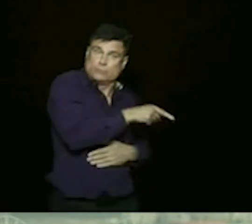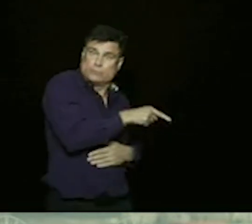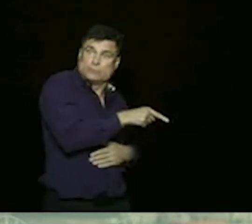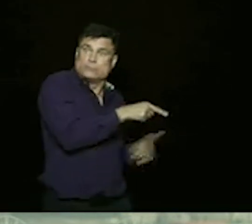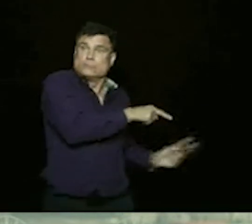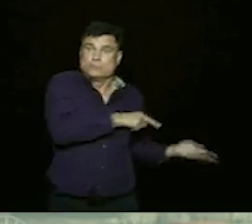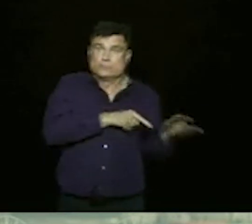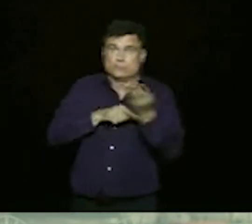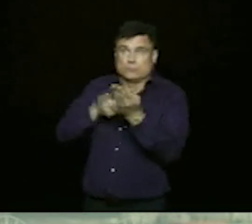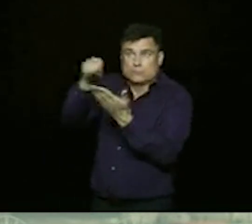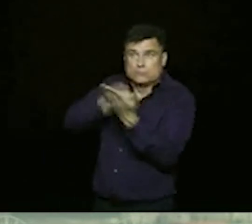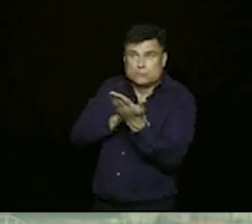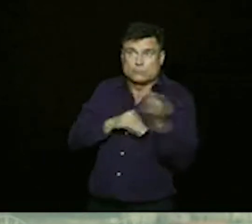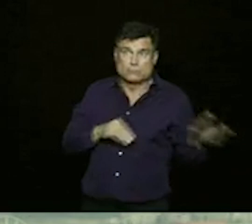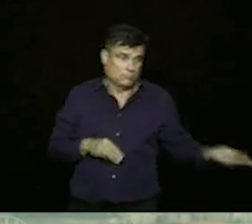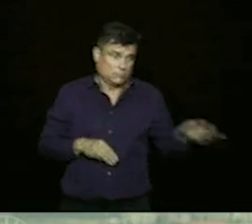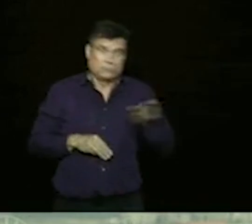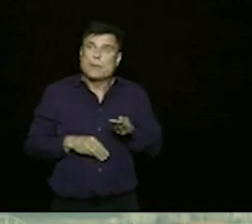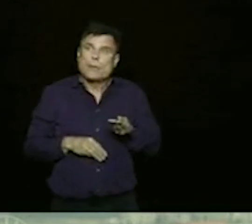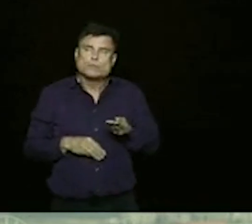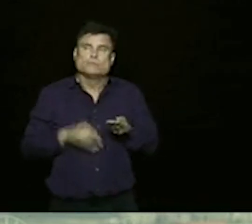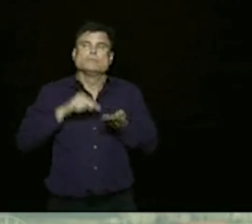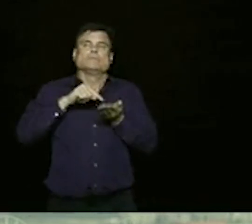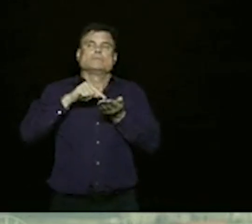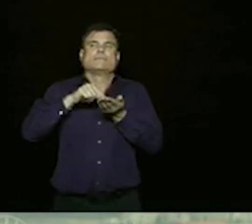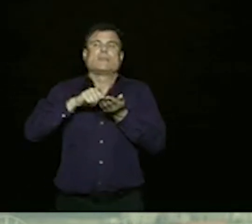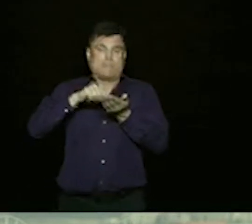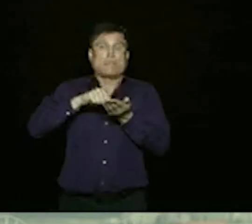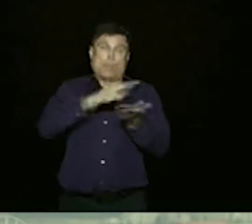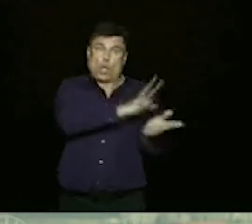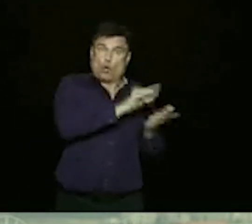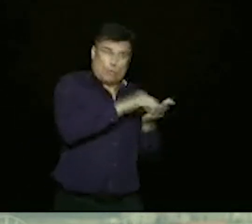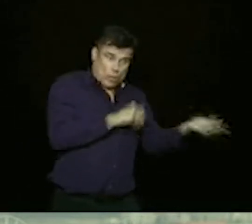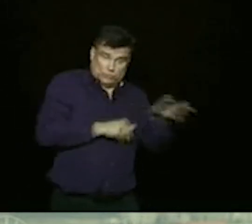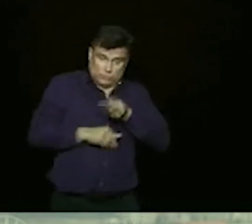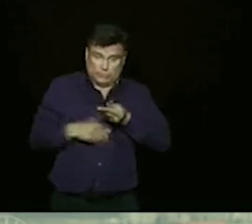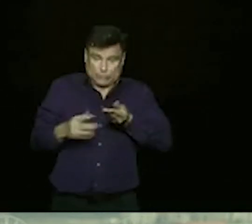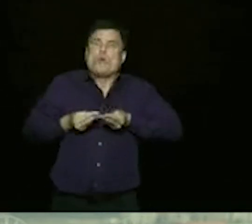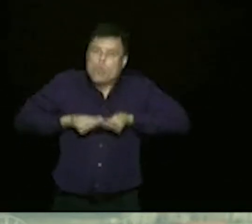Thank you very much, ladies and gentlemen. That's all we have time for today. Thank you for joining. Please disconnect. Thank you.